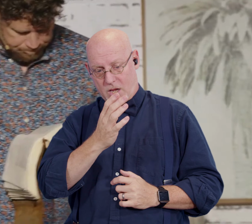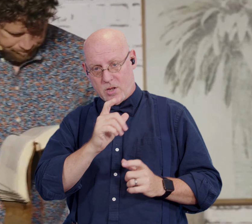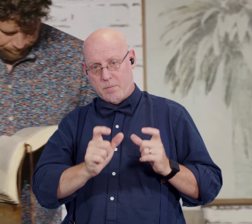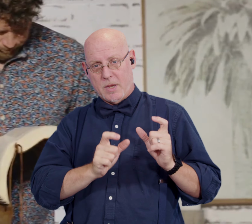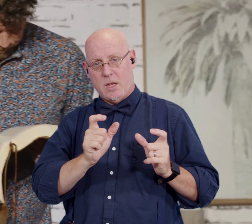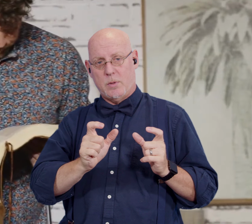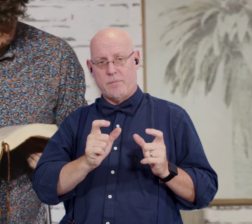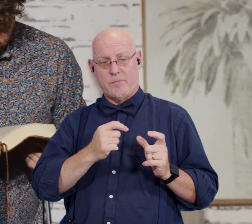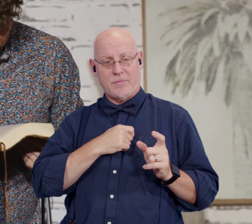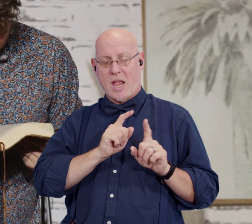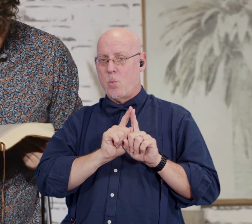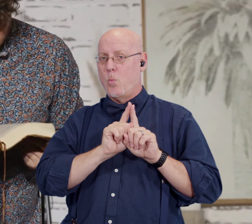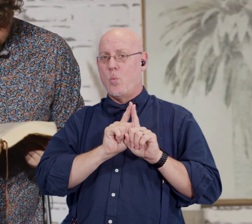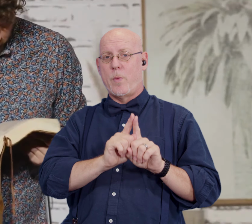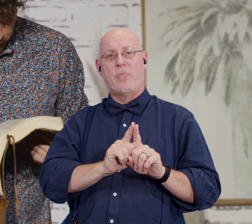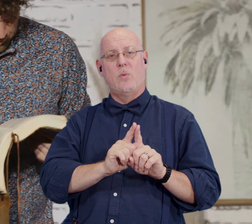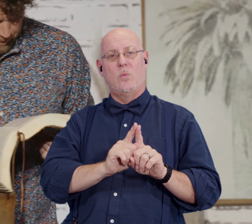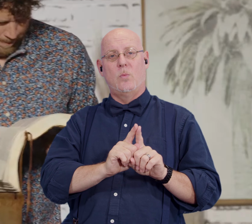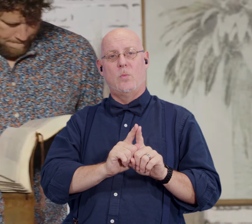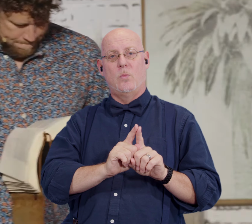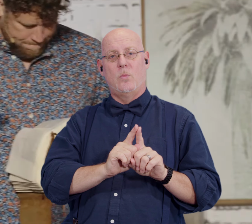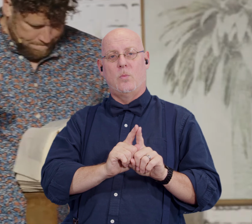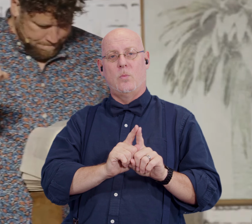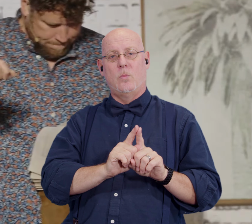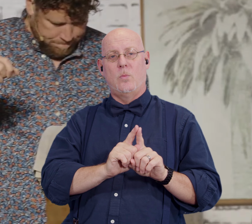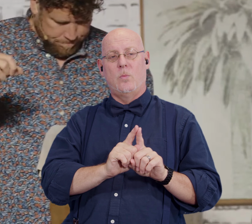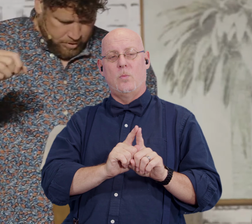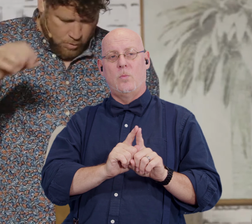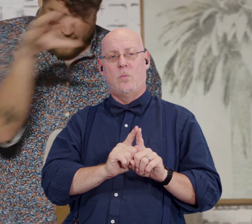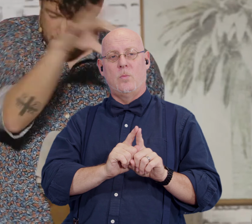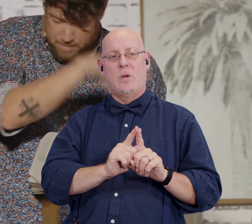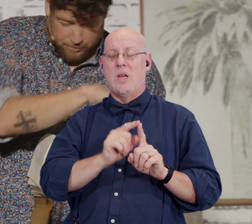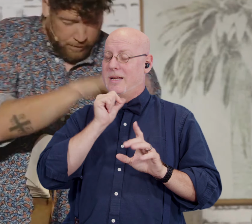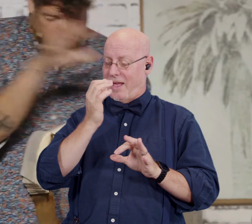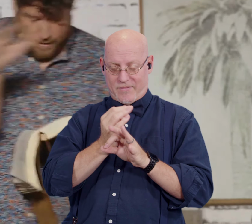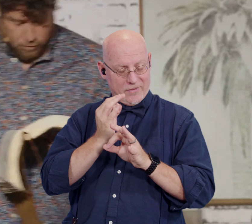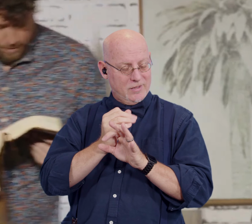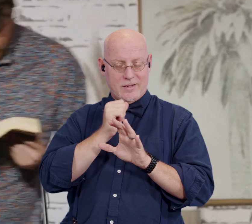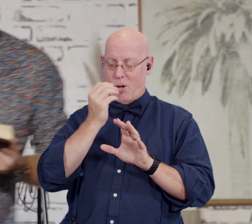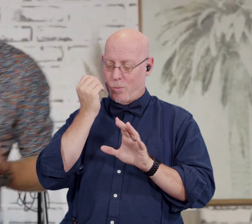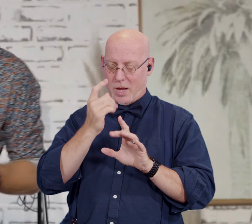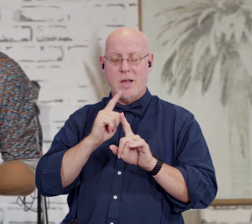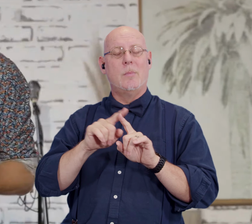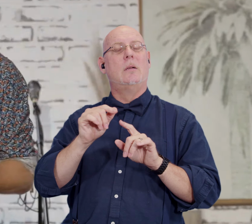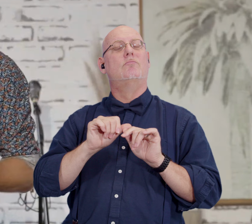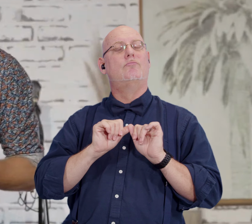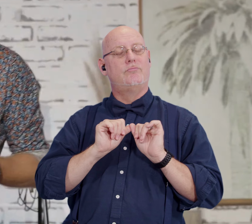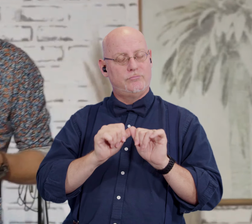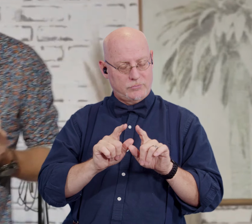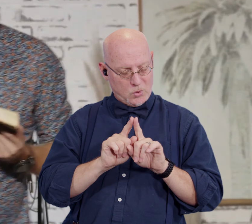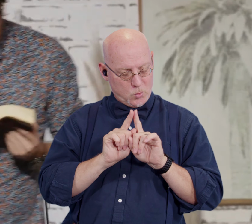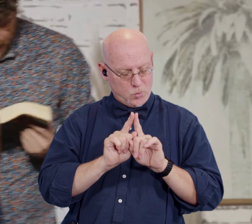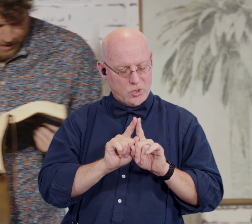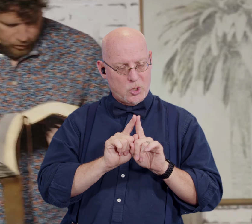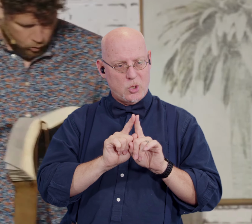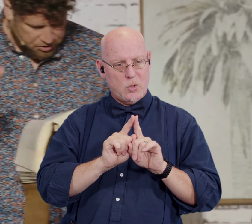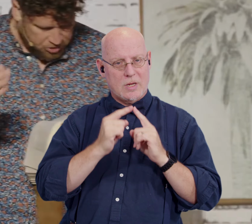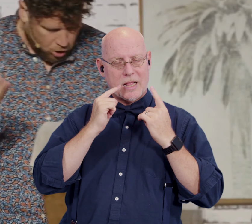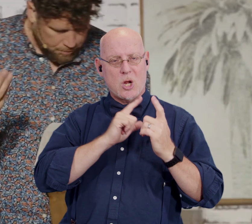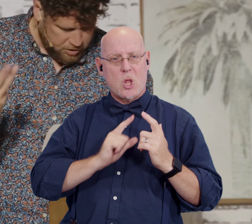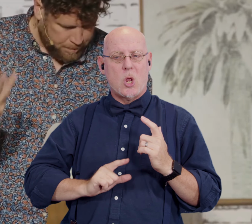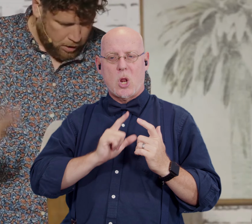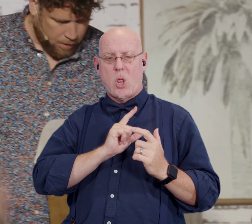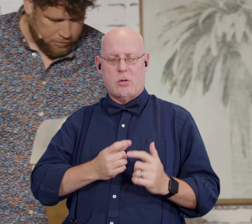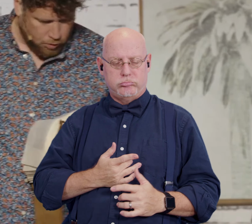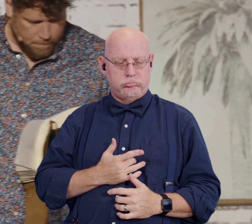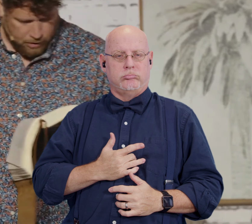people, I am with you. You haven't been faithful, you haven't obeyed, but I am with you, declares the Lord. And the Lord